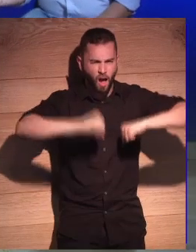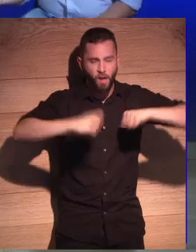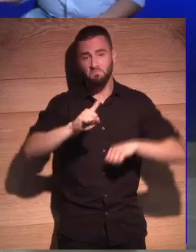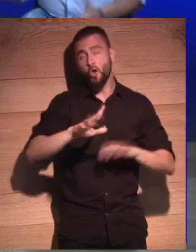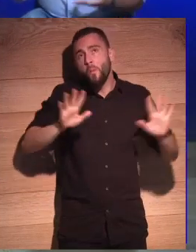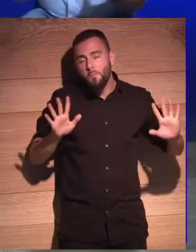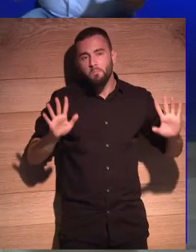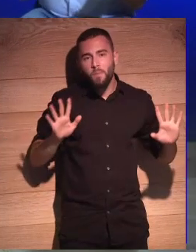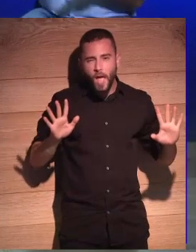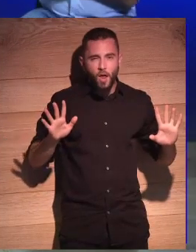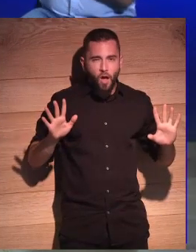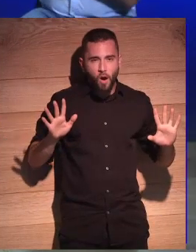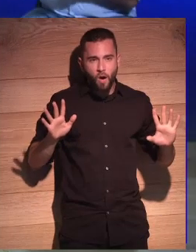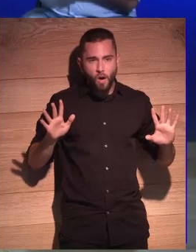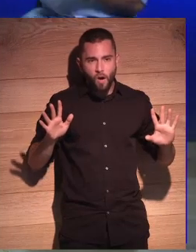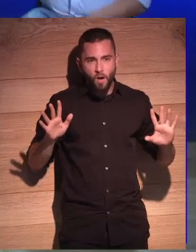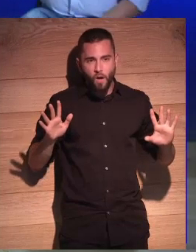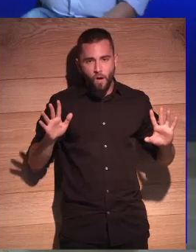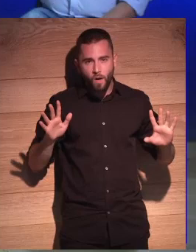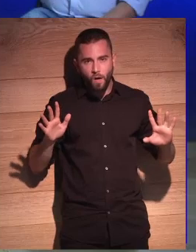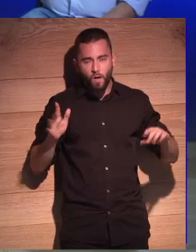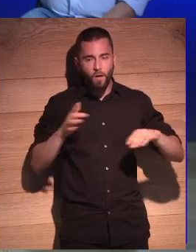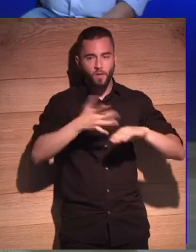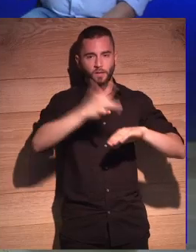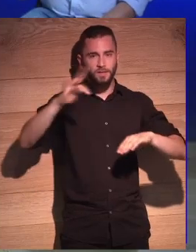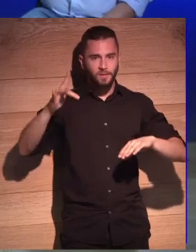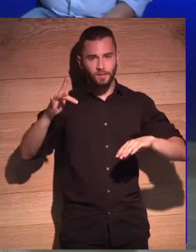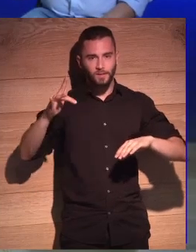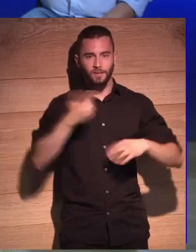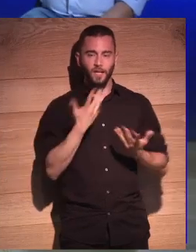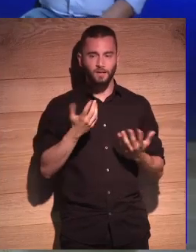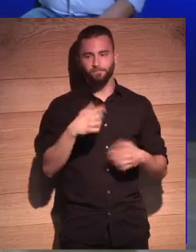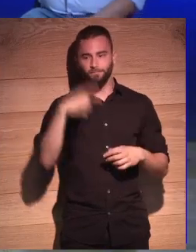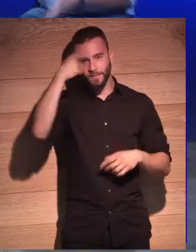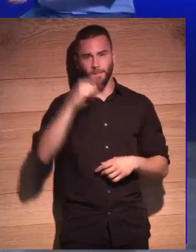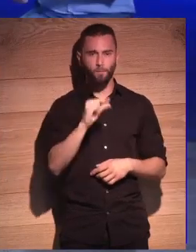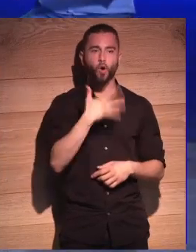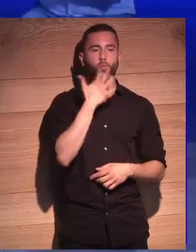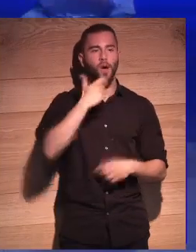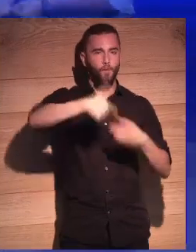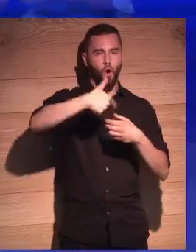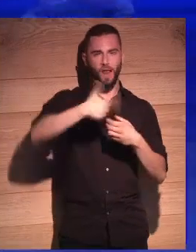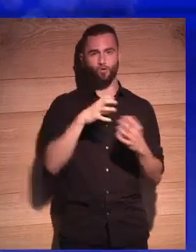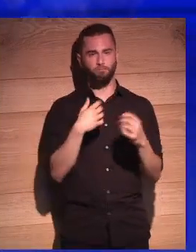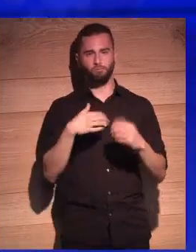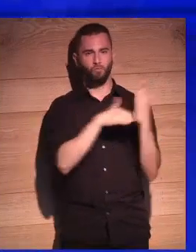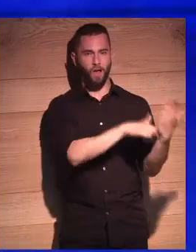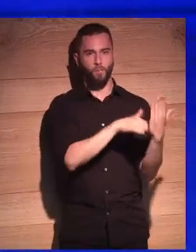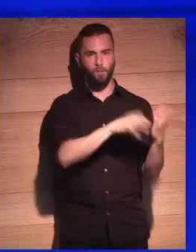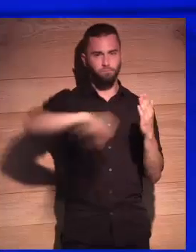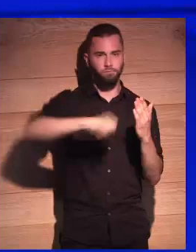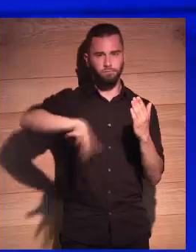People they don't have to be elderly people, but people that have a great digital gap. We tested the experience by Repsol